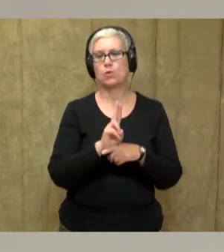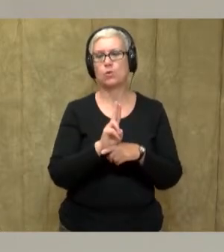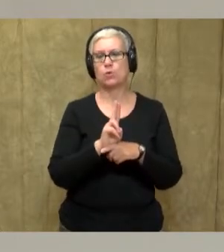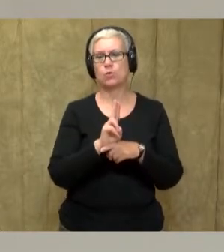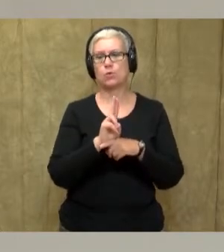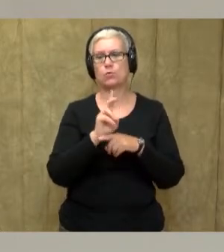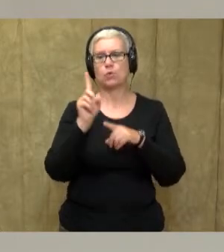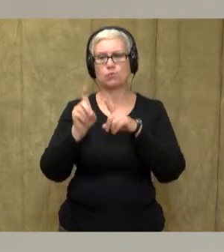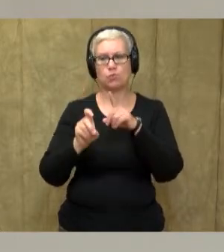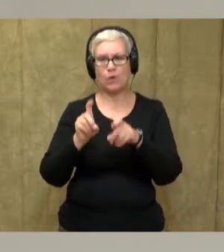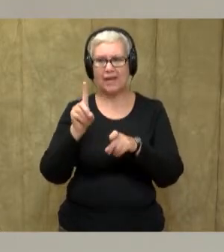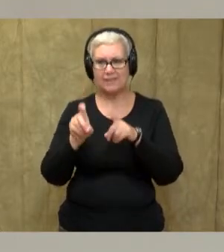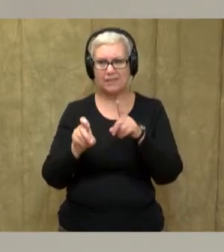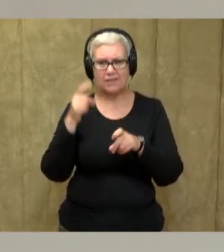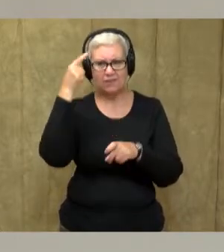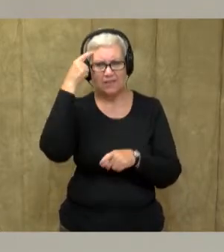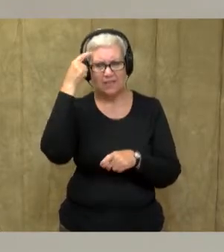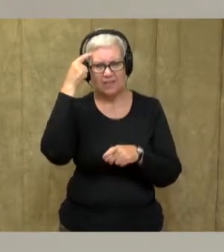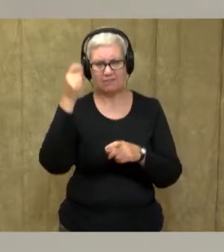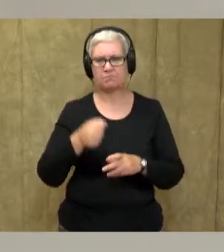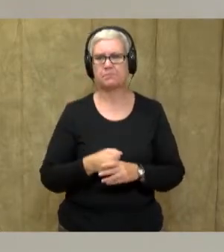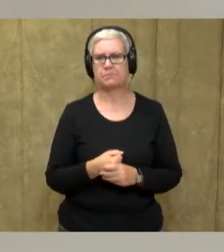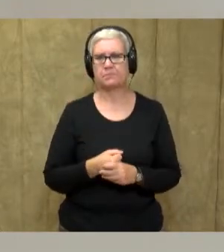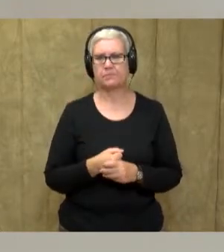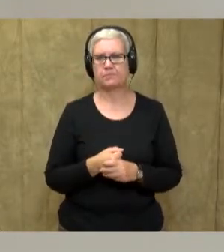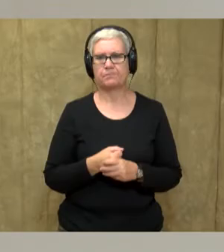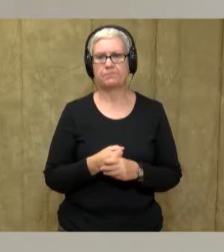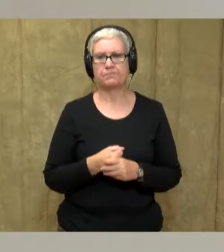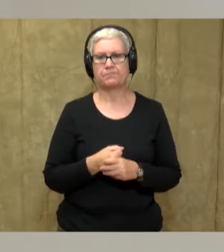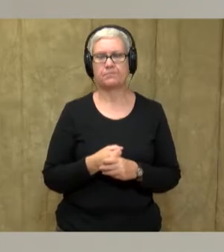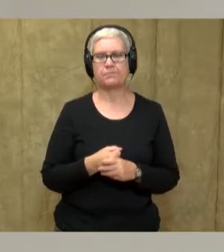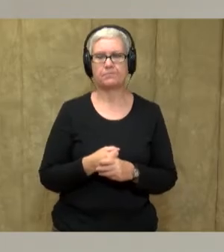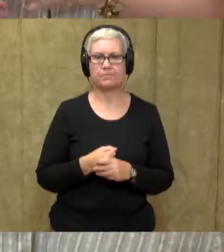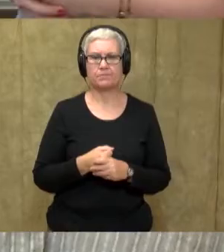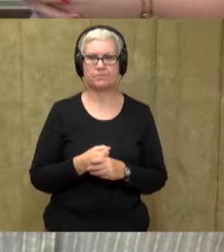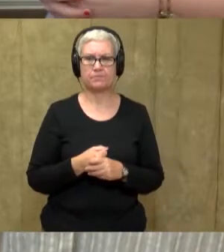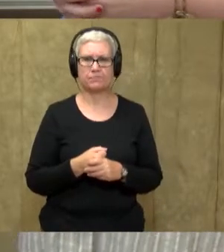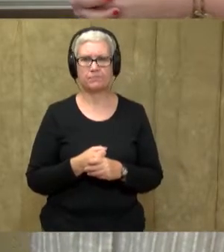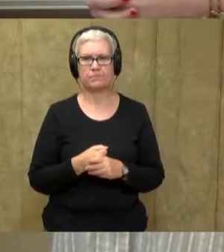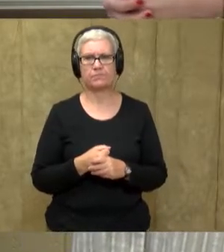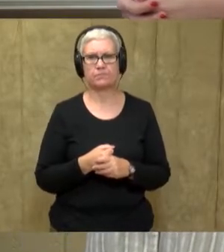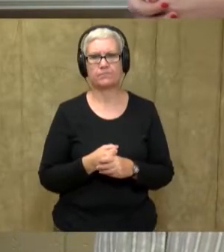rhetorical devices, to appeal to his readers and his listeners. Okay?